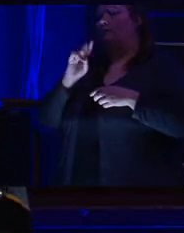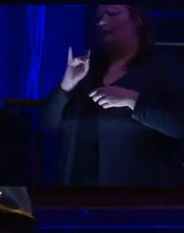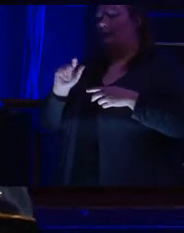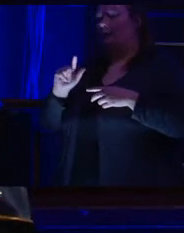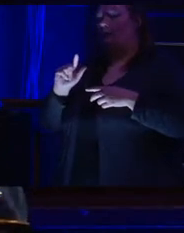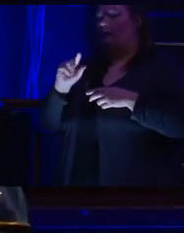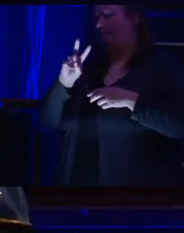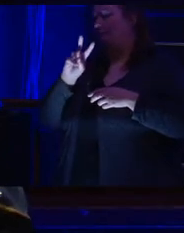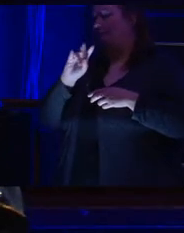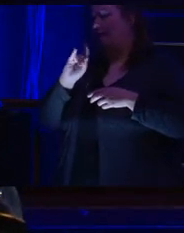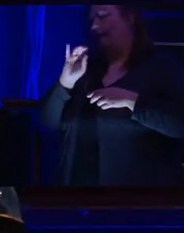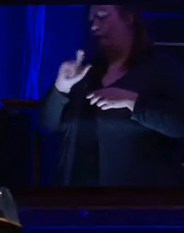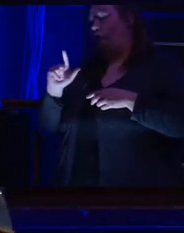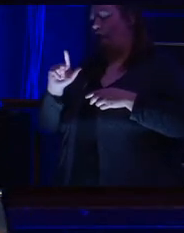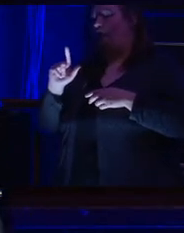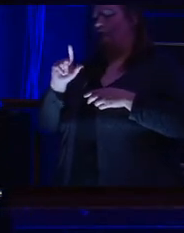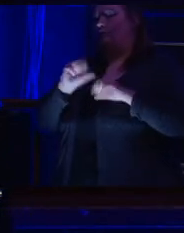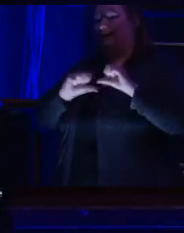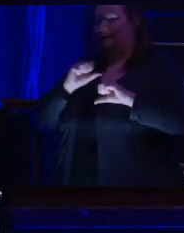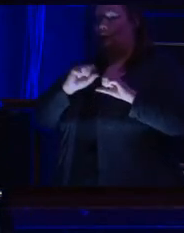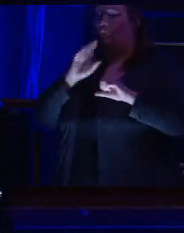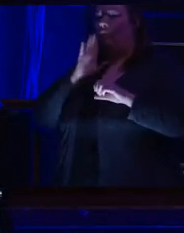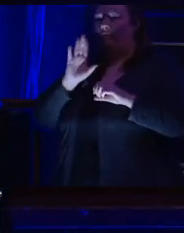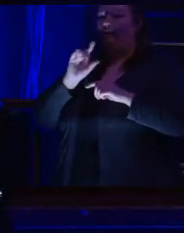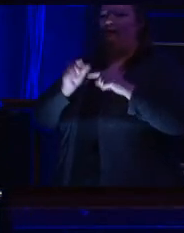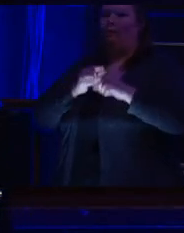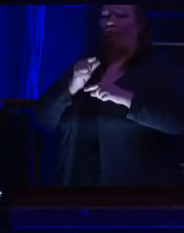that will have a global impact.